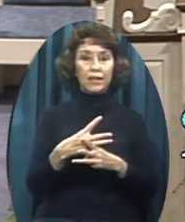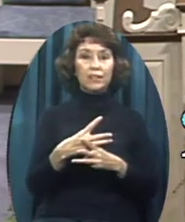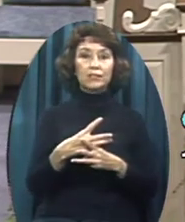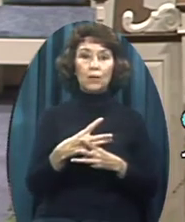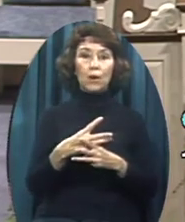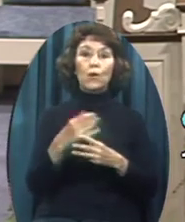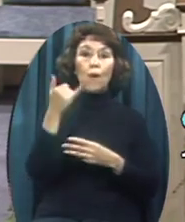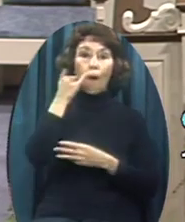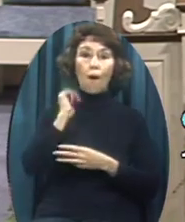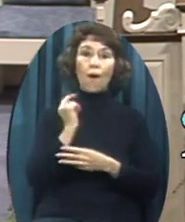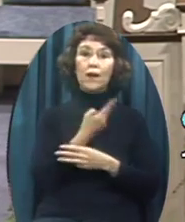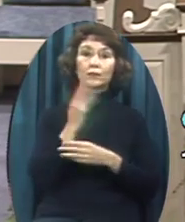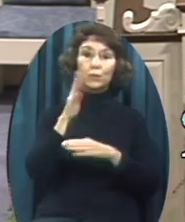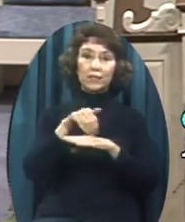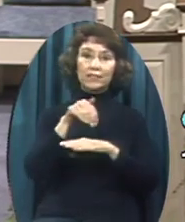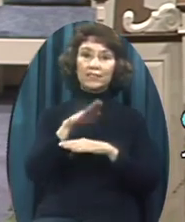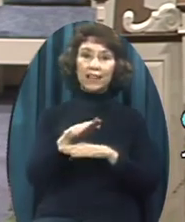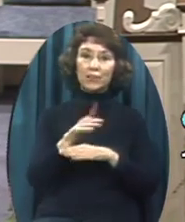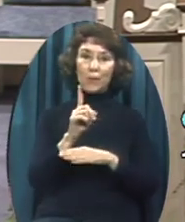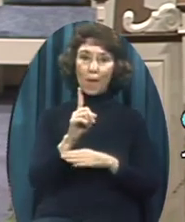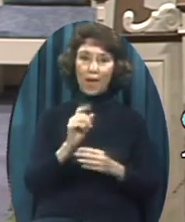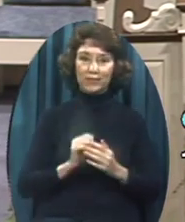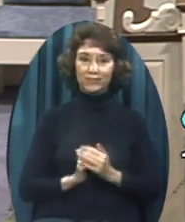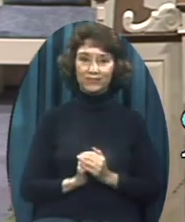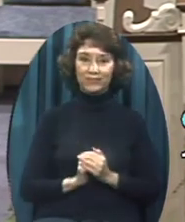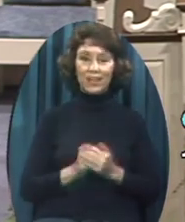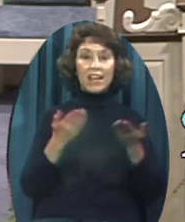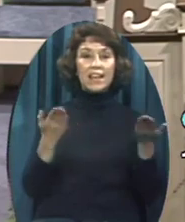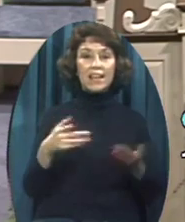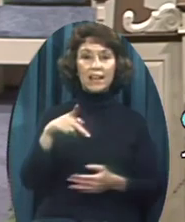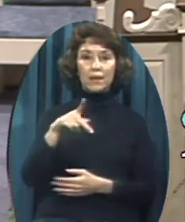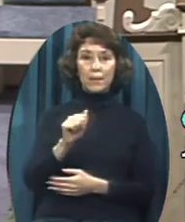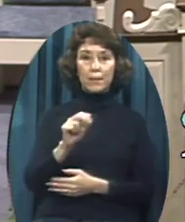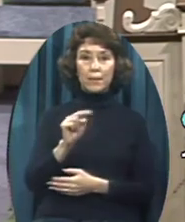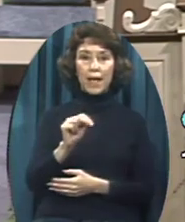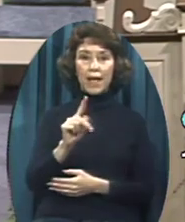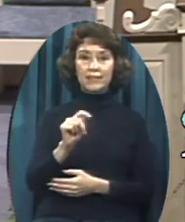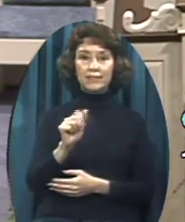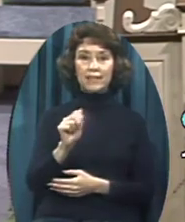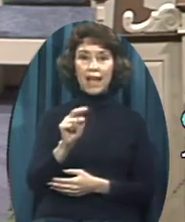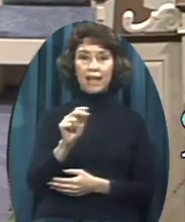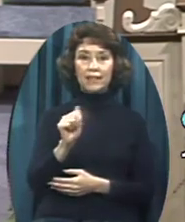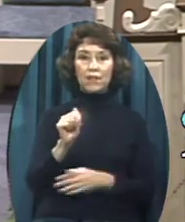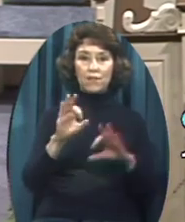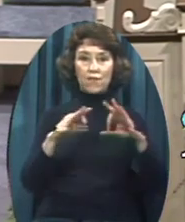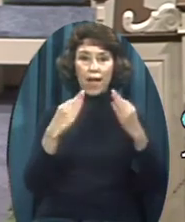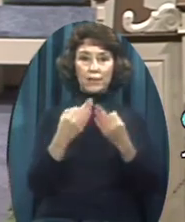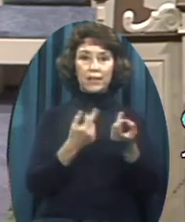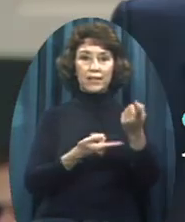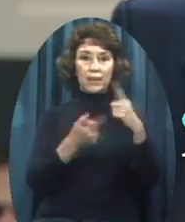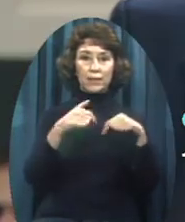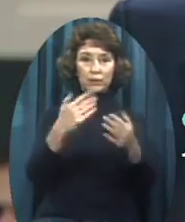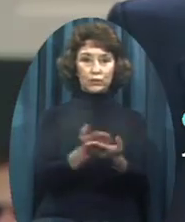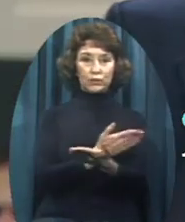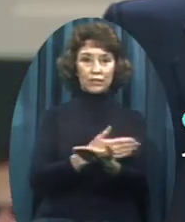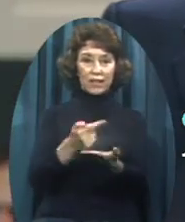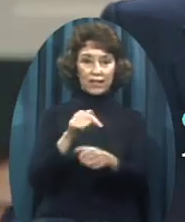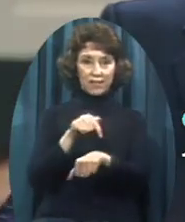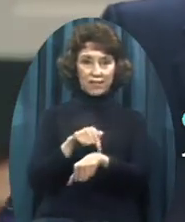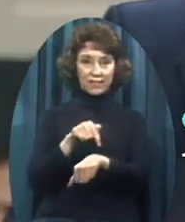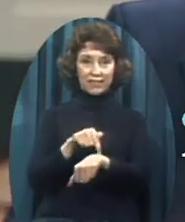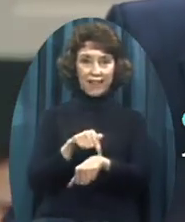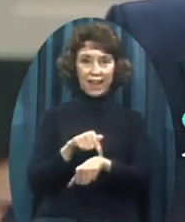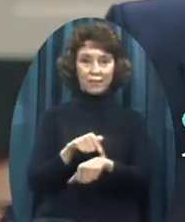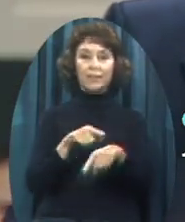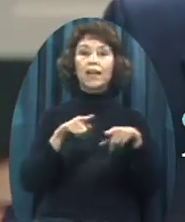world. Here's the Pantana family coming to sing for us at this time. As the